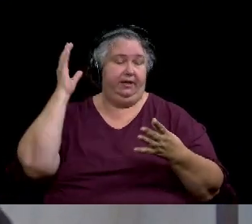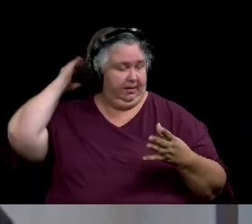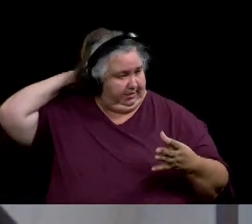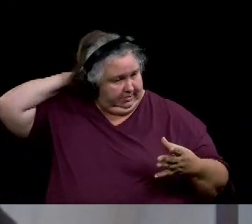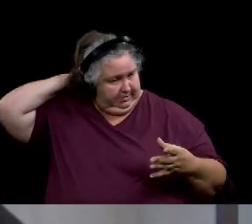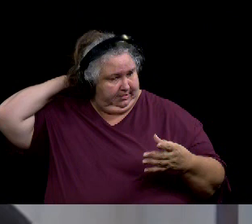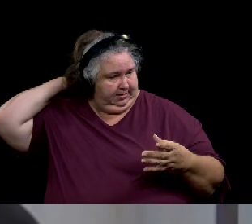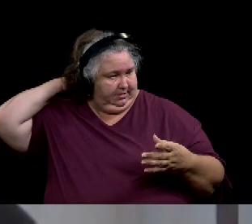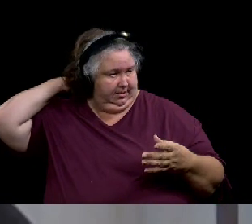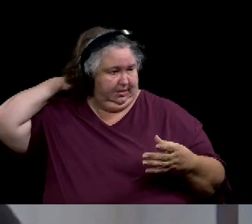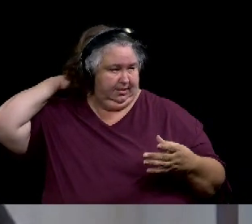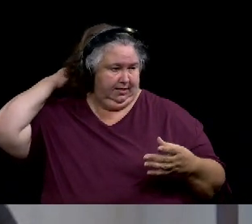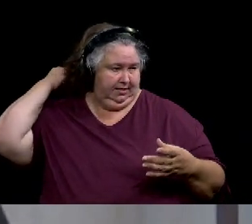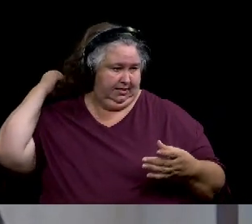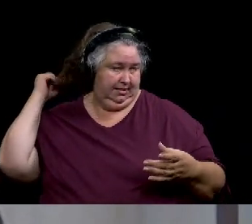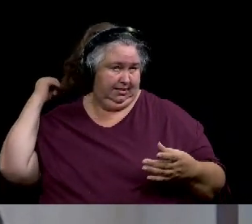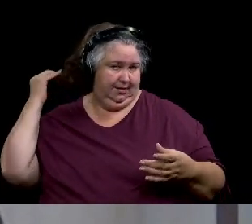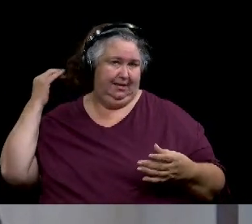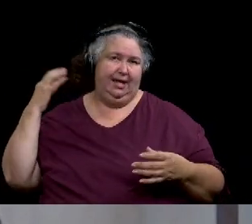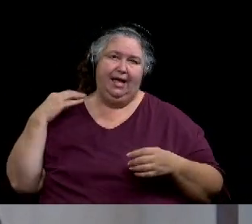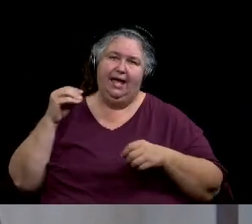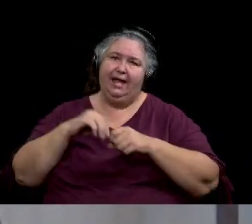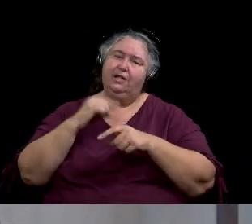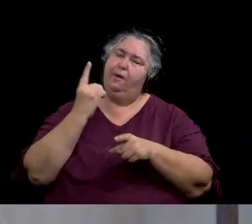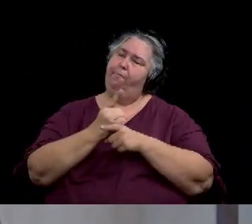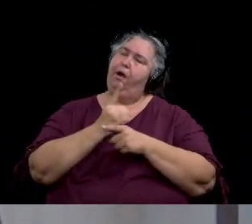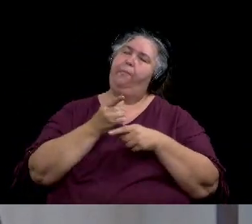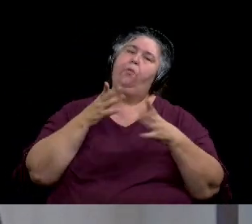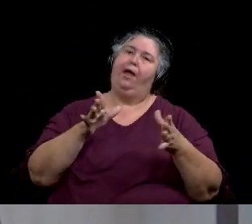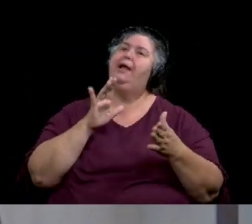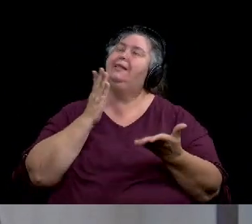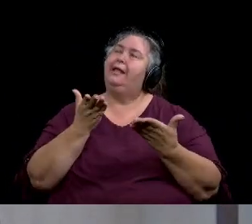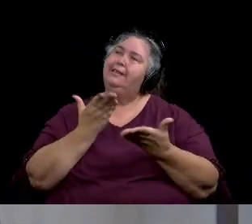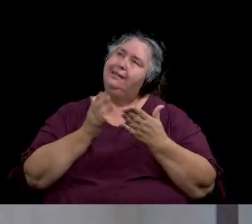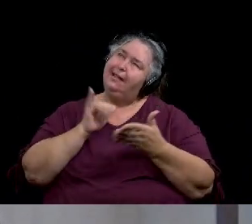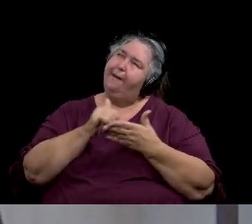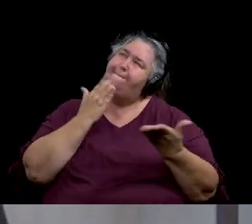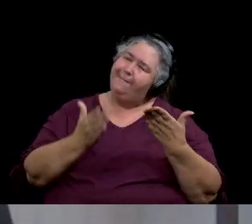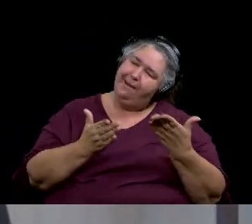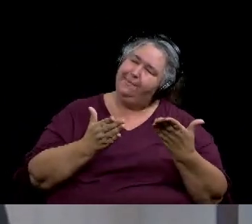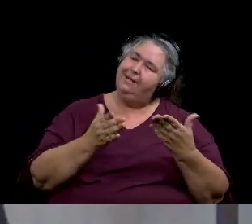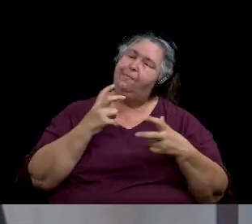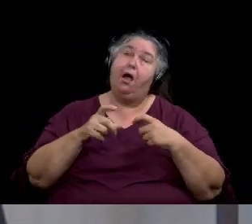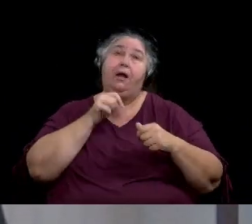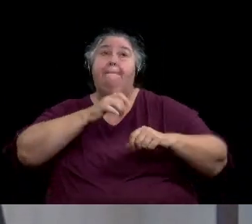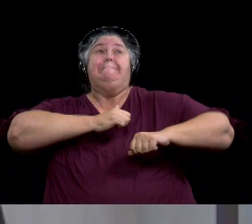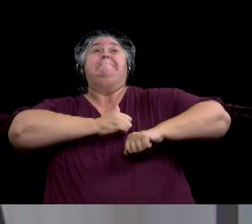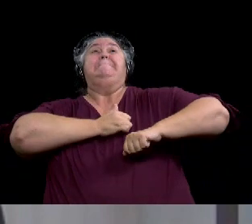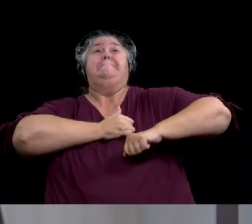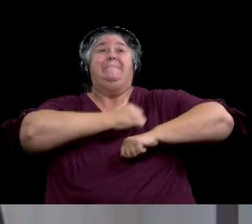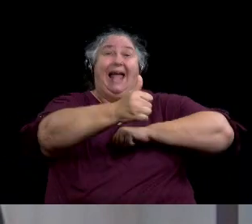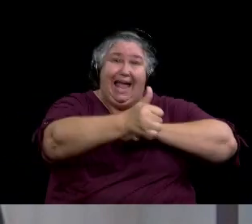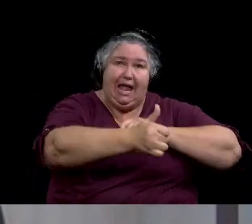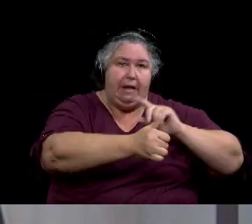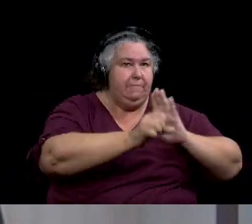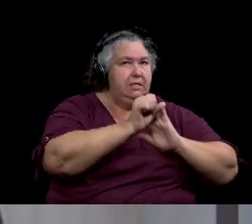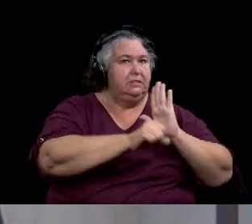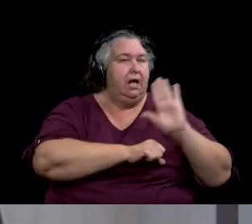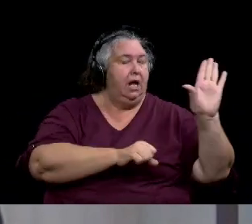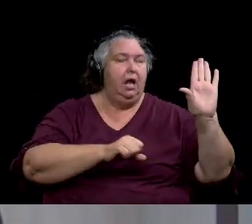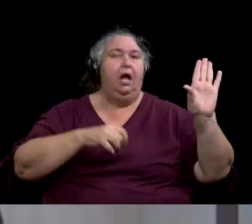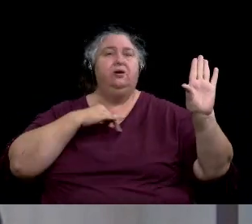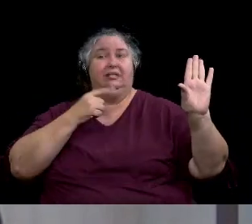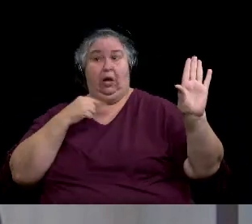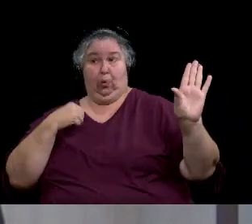proper format. And that could be one of the problems. So I don't blame the state. I'm just pointing out that we